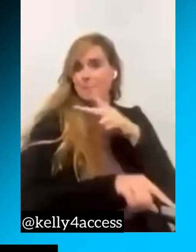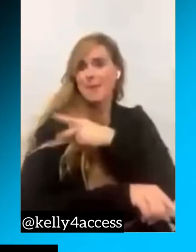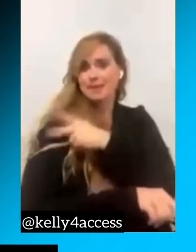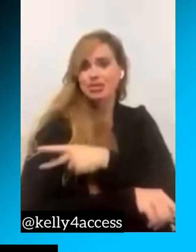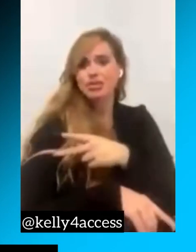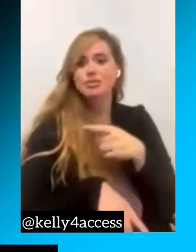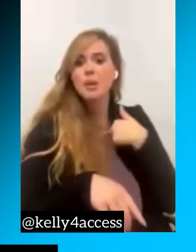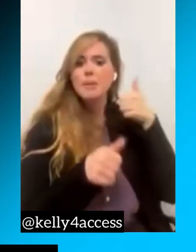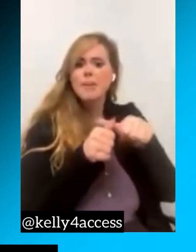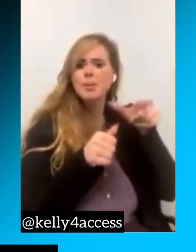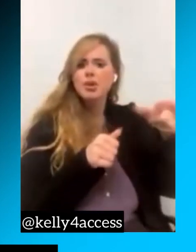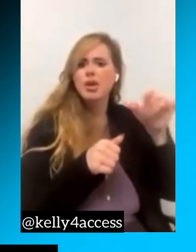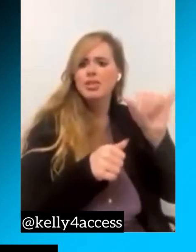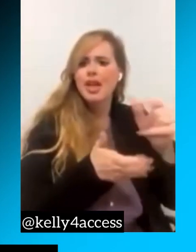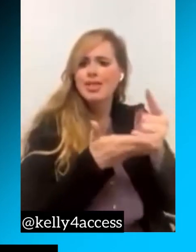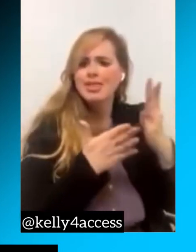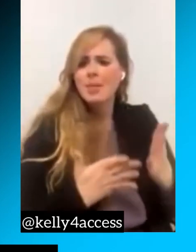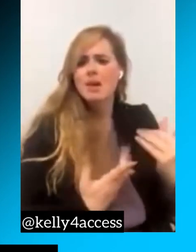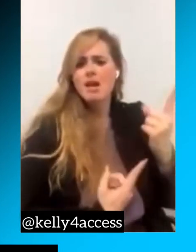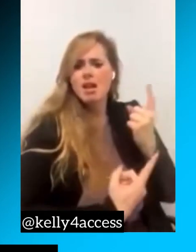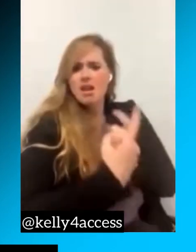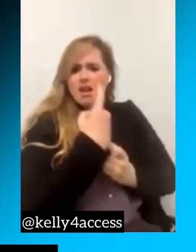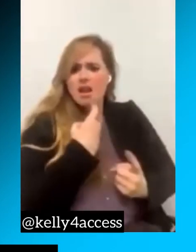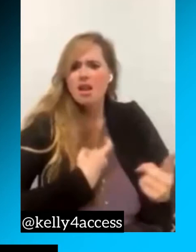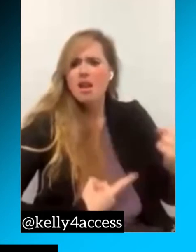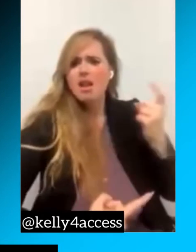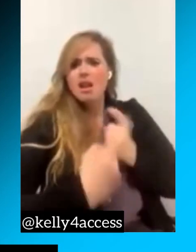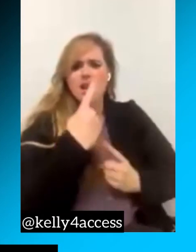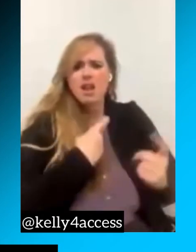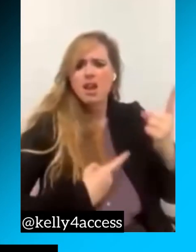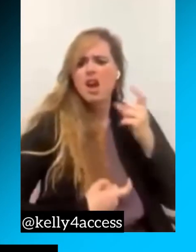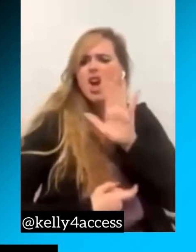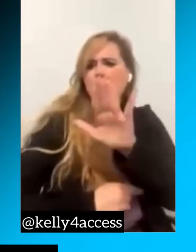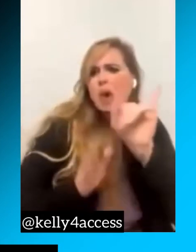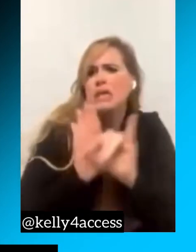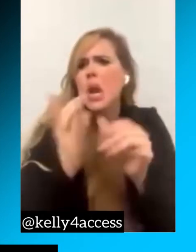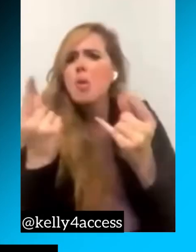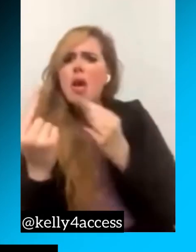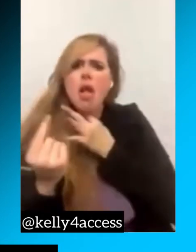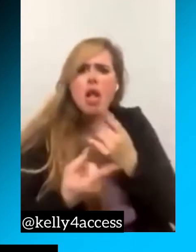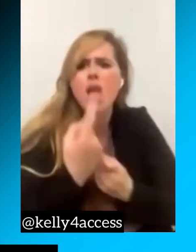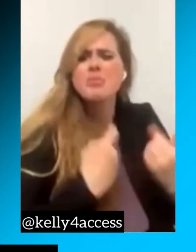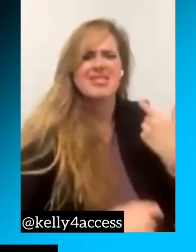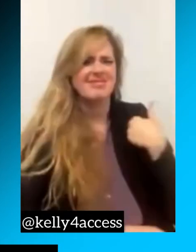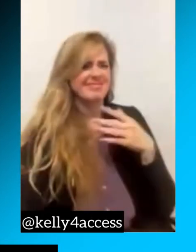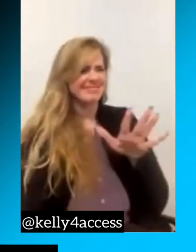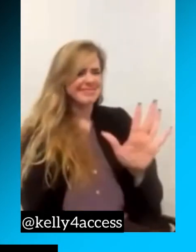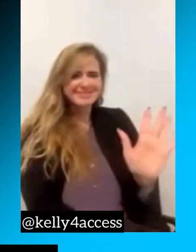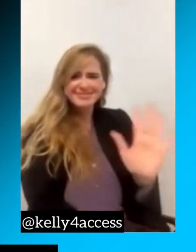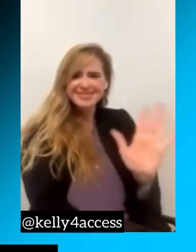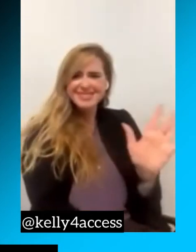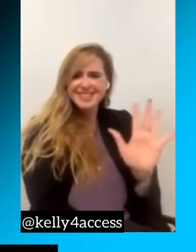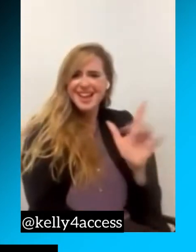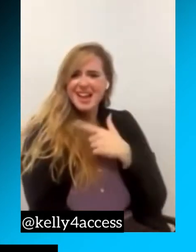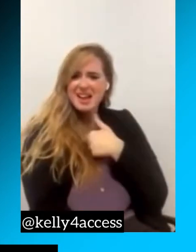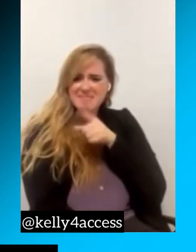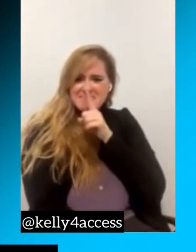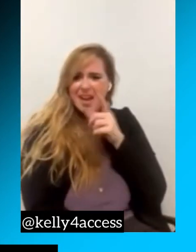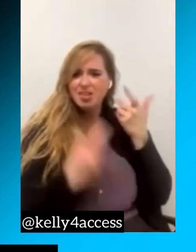fixated on like me coming out and my identities, and that's not what I was there for. I was there, and I'm just